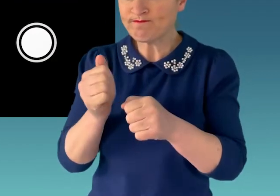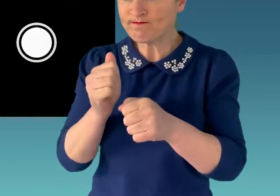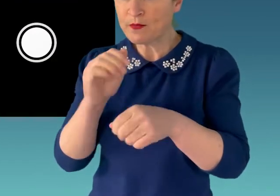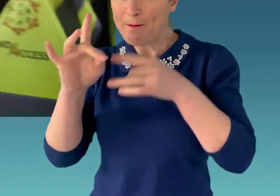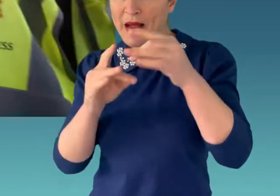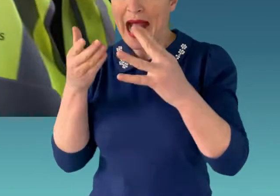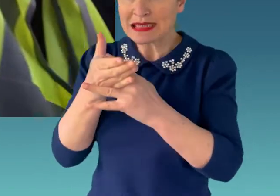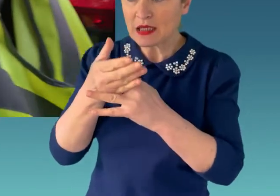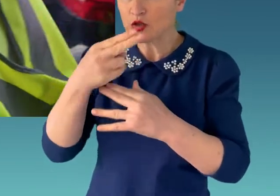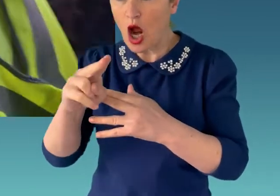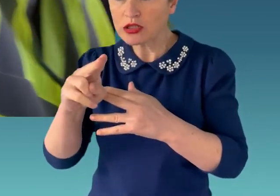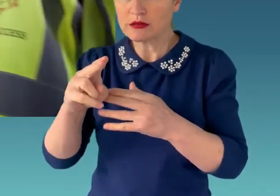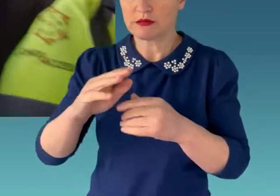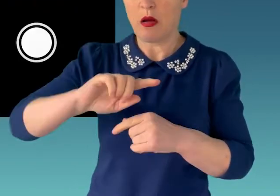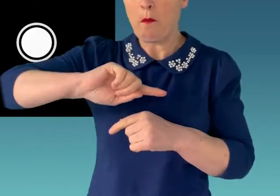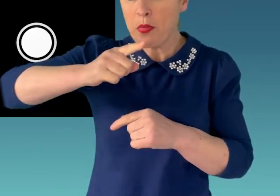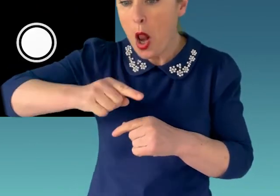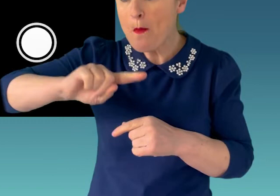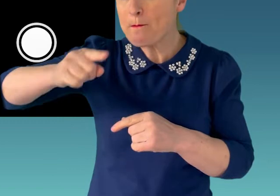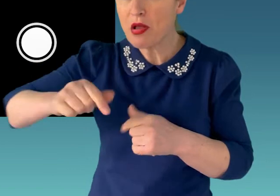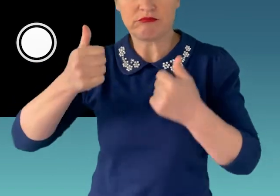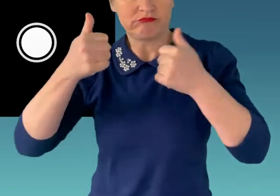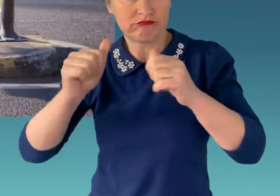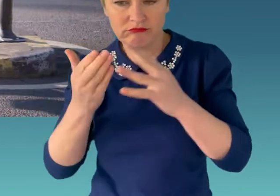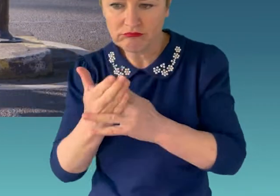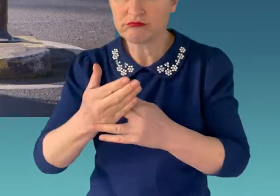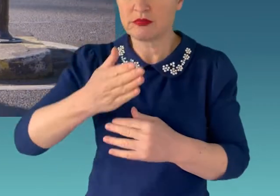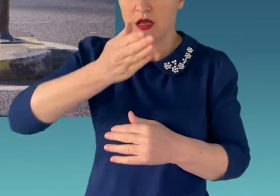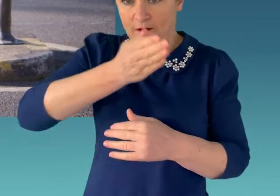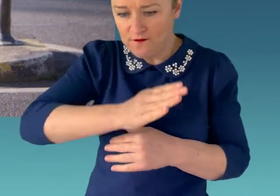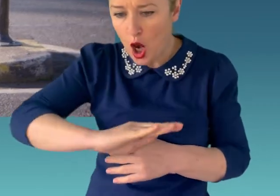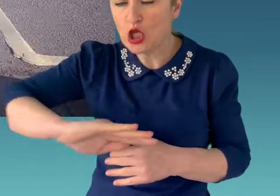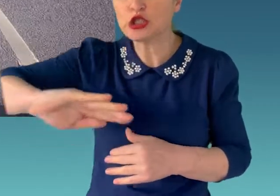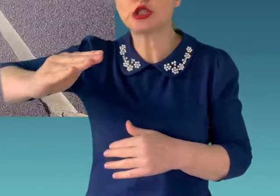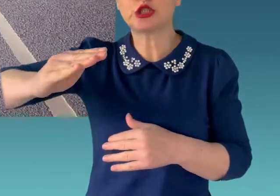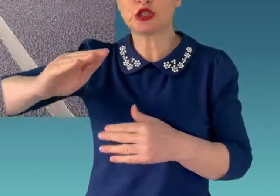pavements, flushed curbs, footpath width, crossings and things like that.